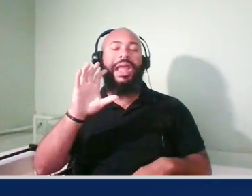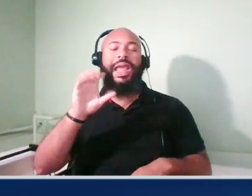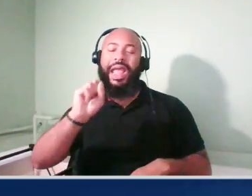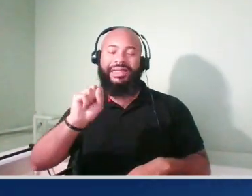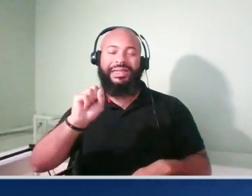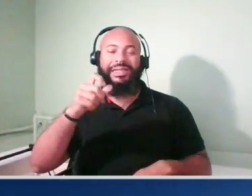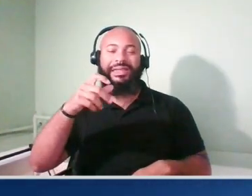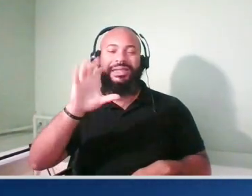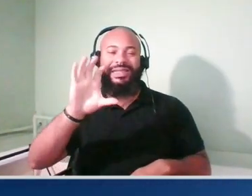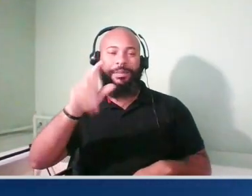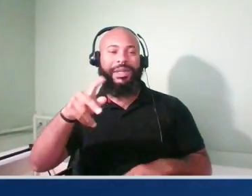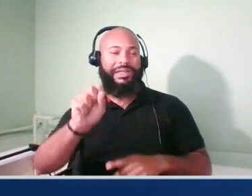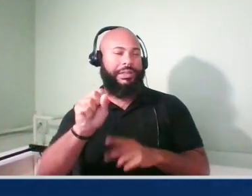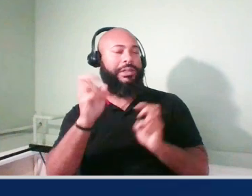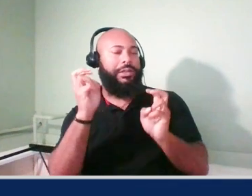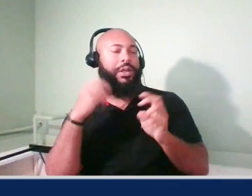right?